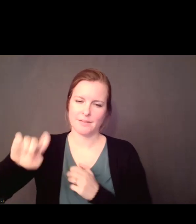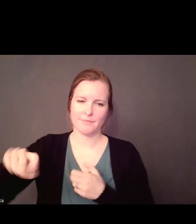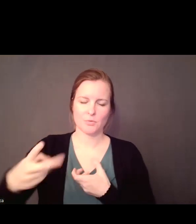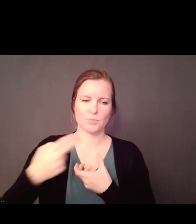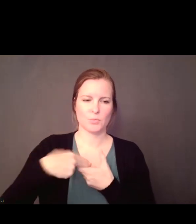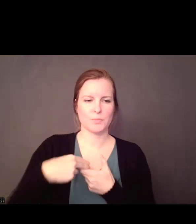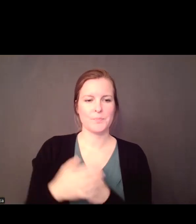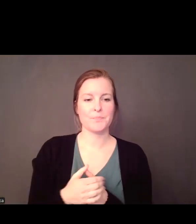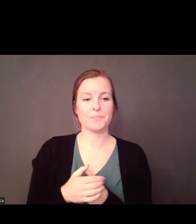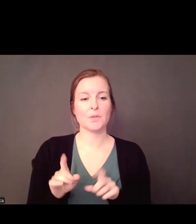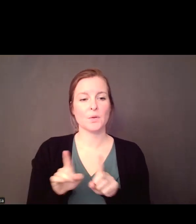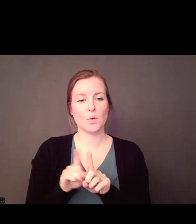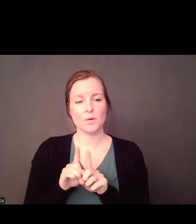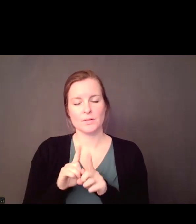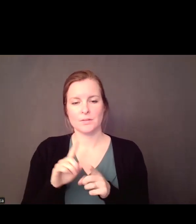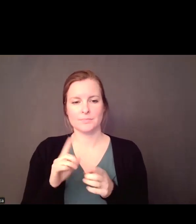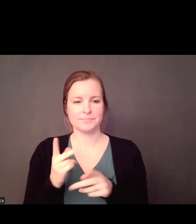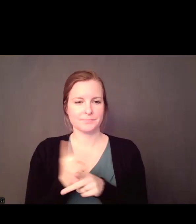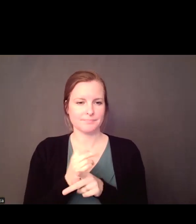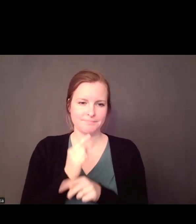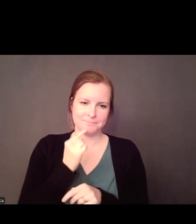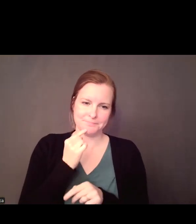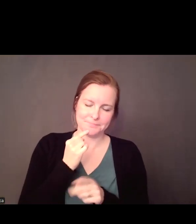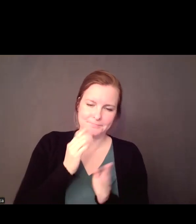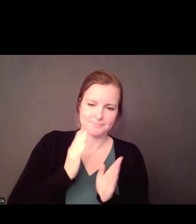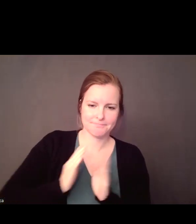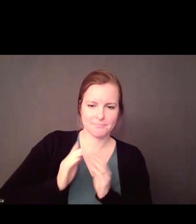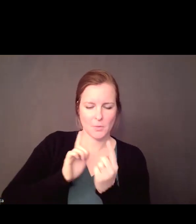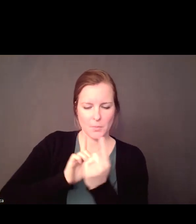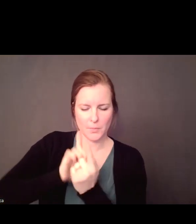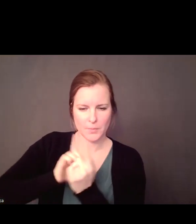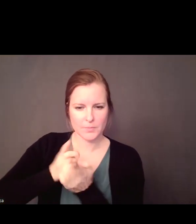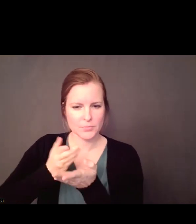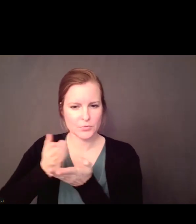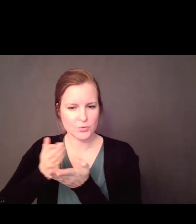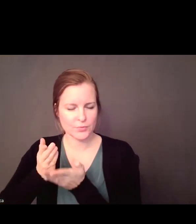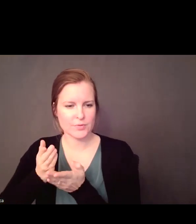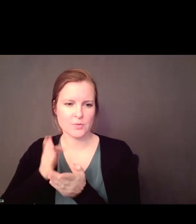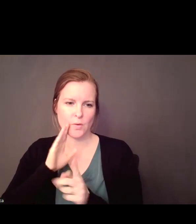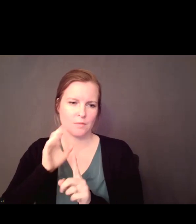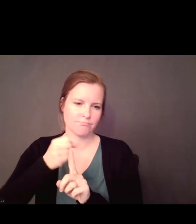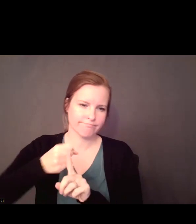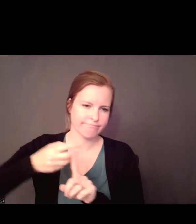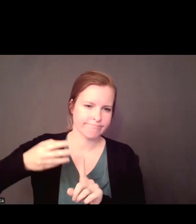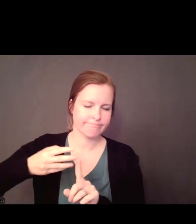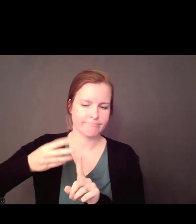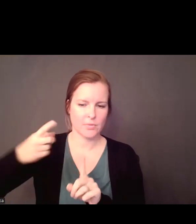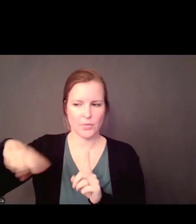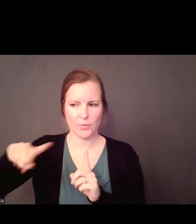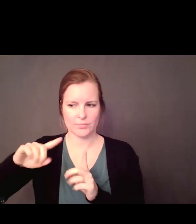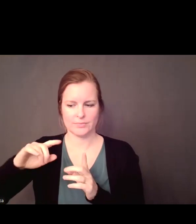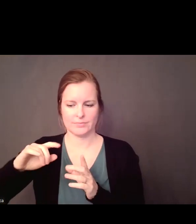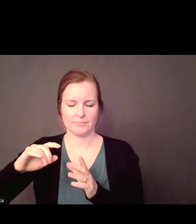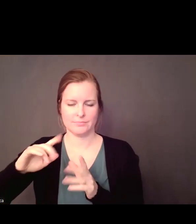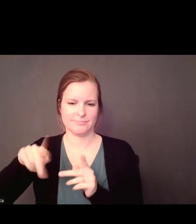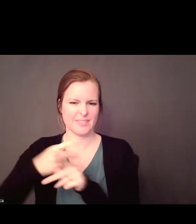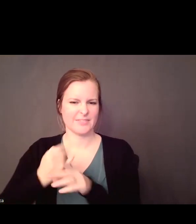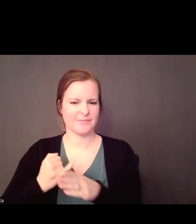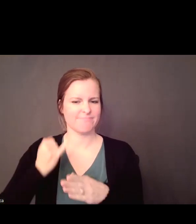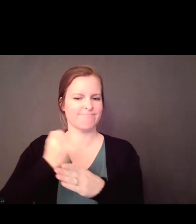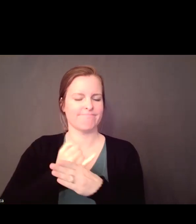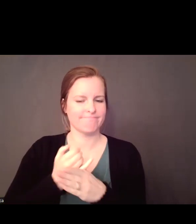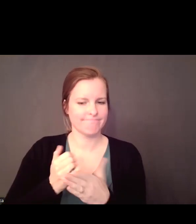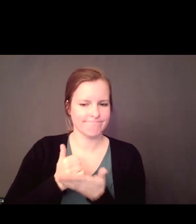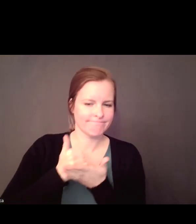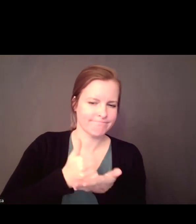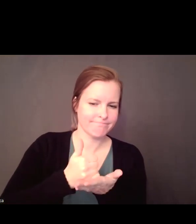in the plan. So actually doing the training or implementing those interventions that are going to be part of the CSS goals